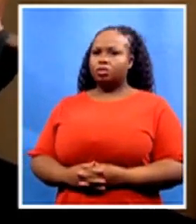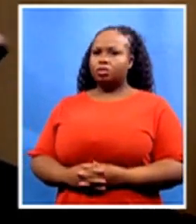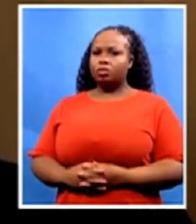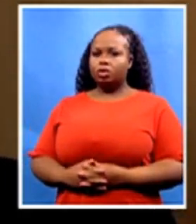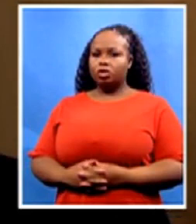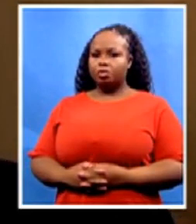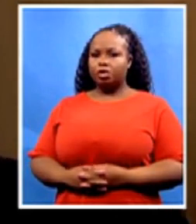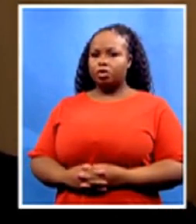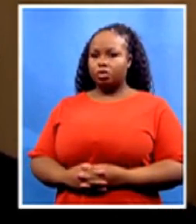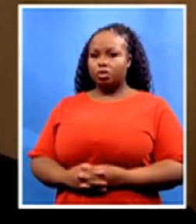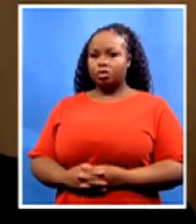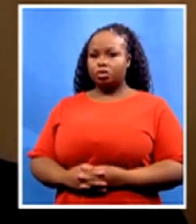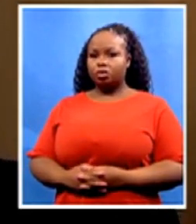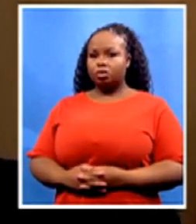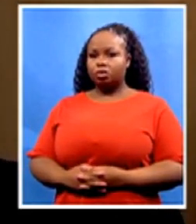umthetho